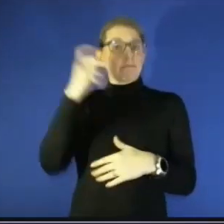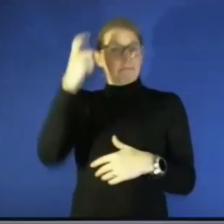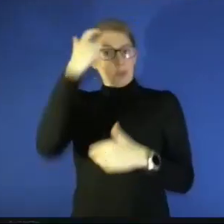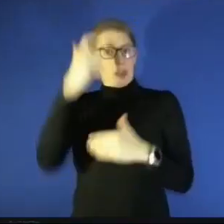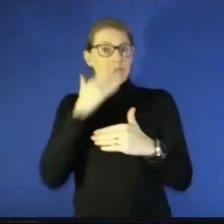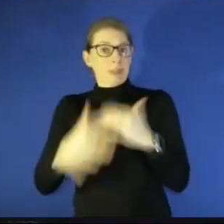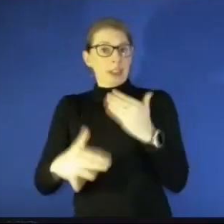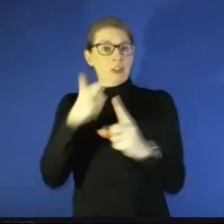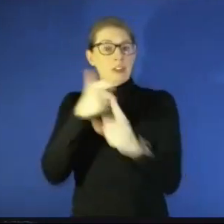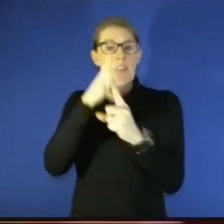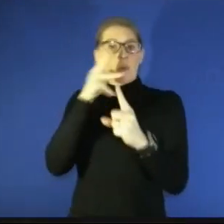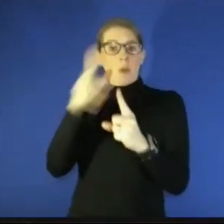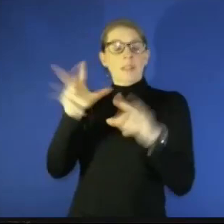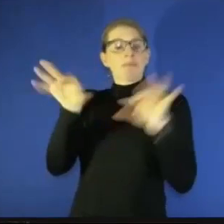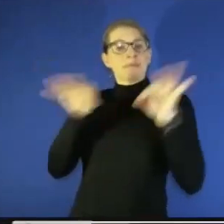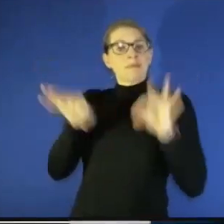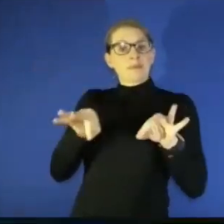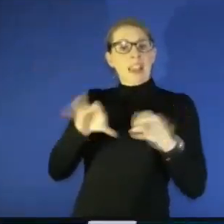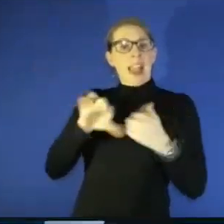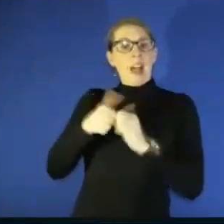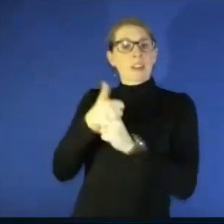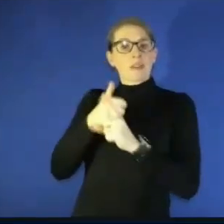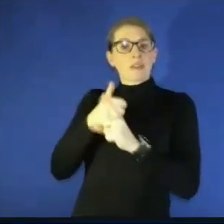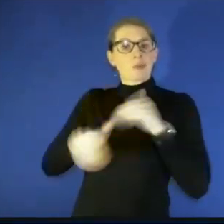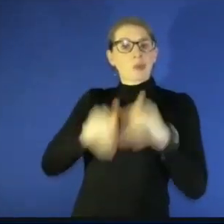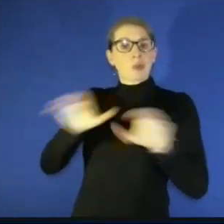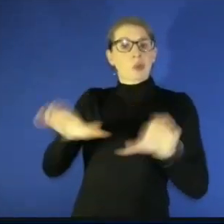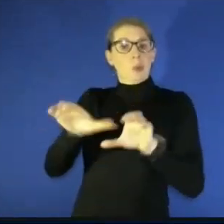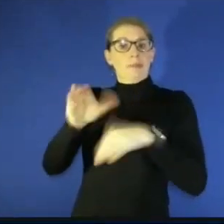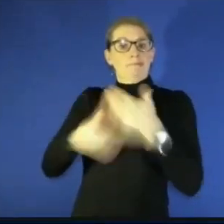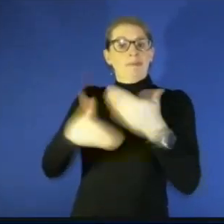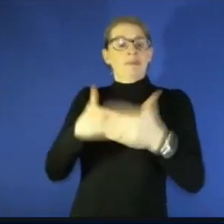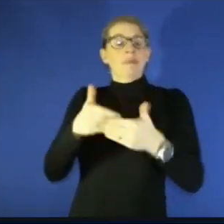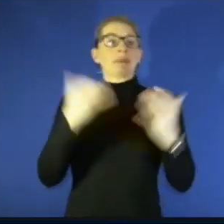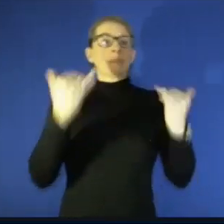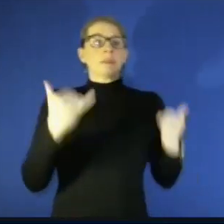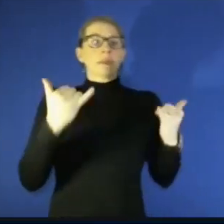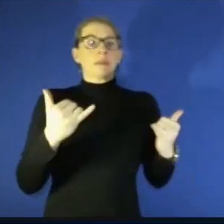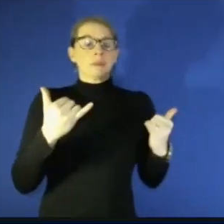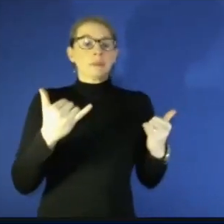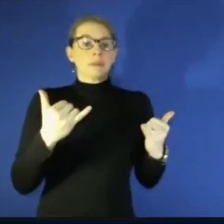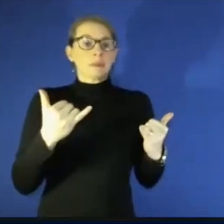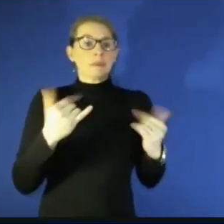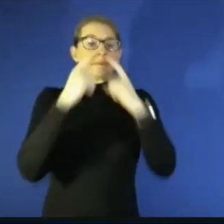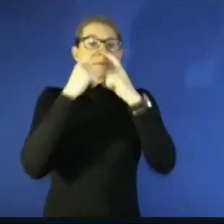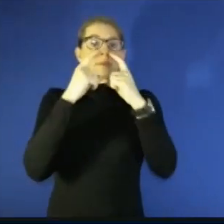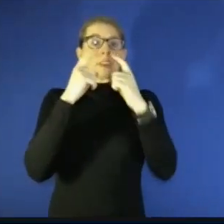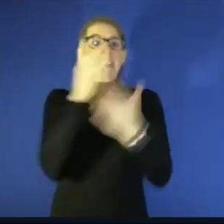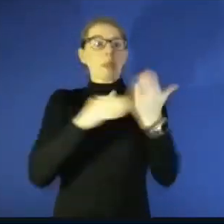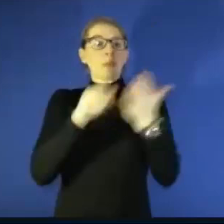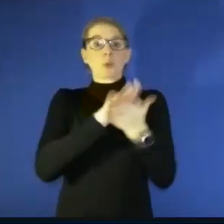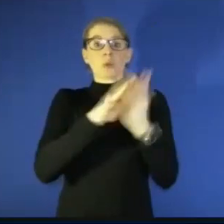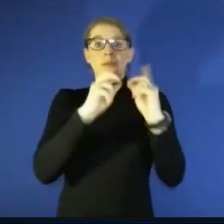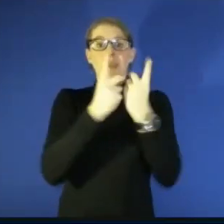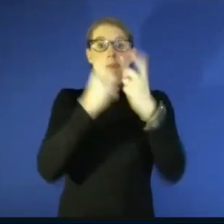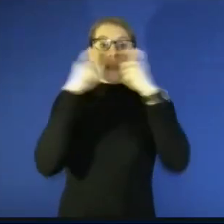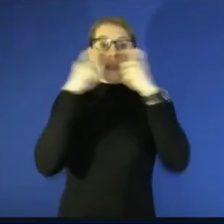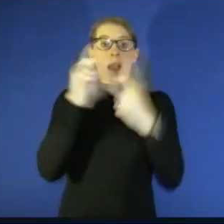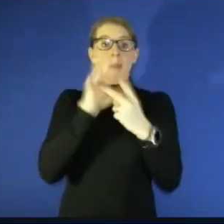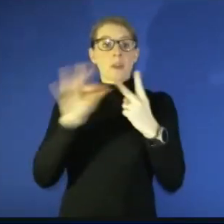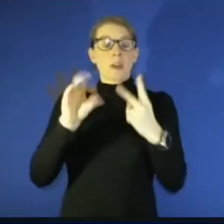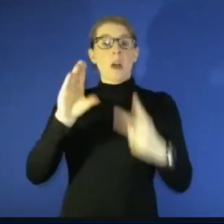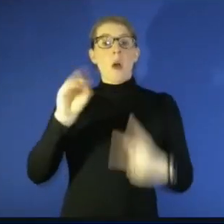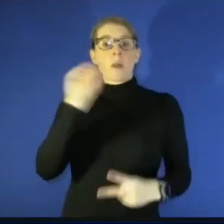doing. In headlines this morning, several school districts are masking optional as of today. Those include Olathe, DeSoto,